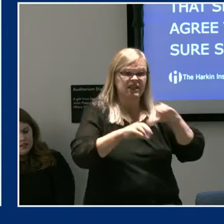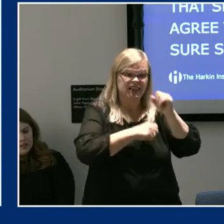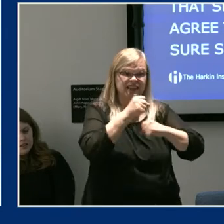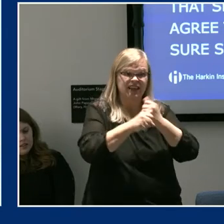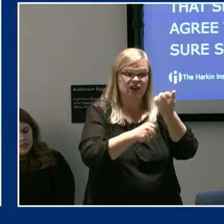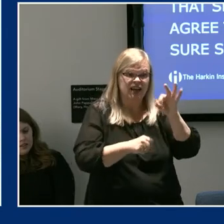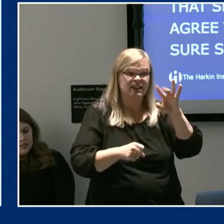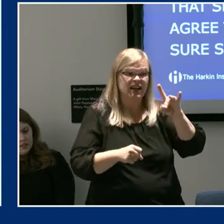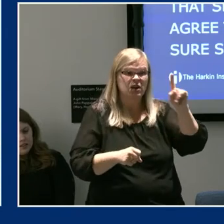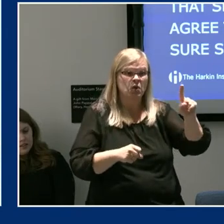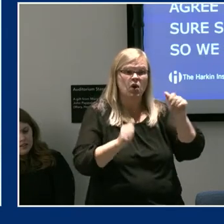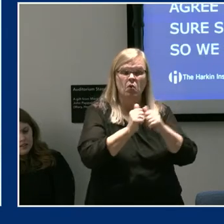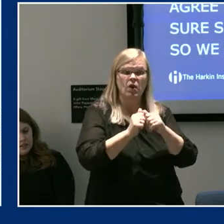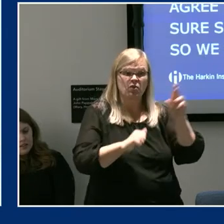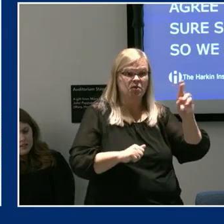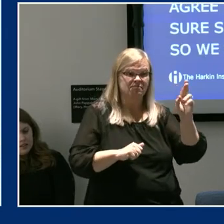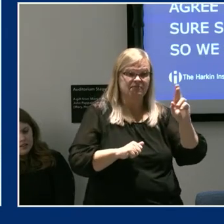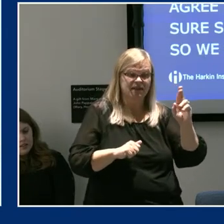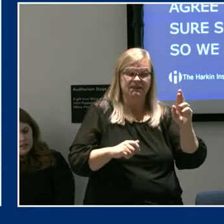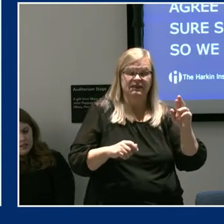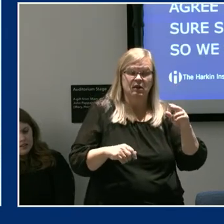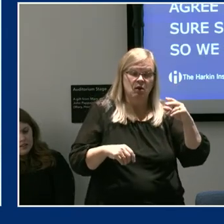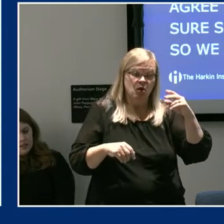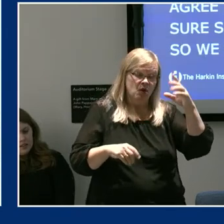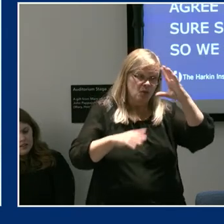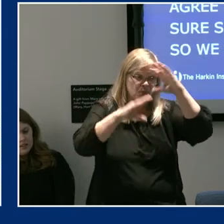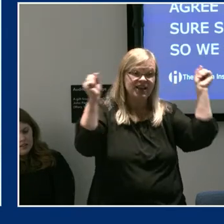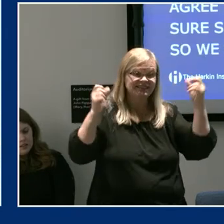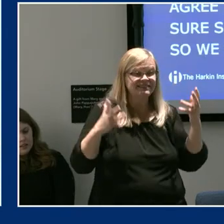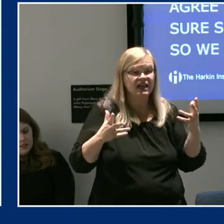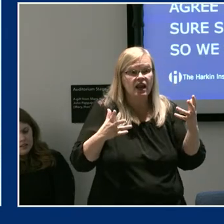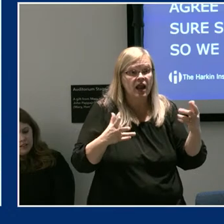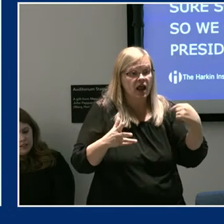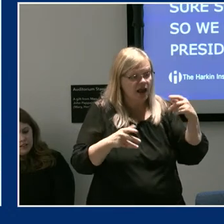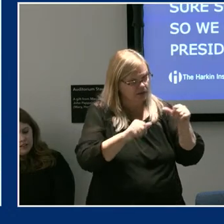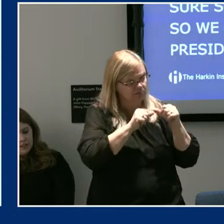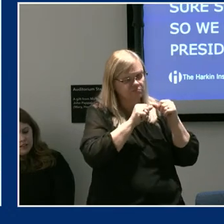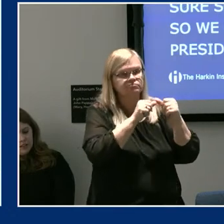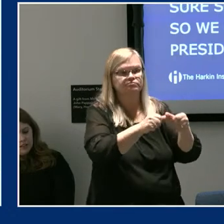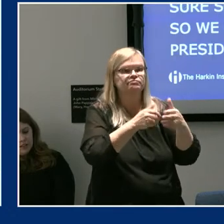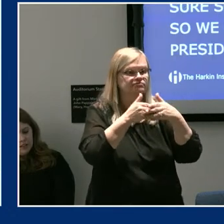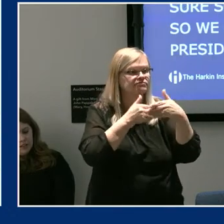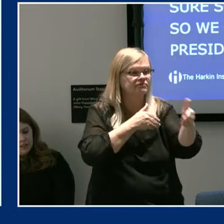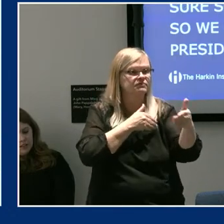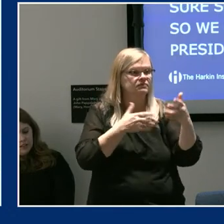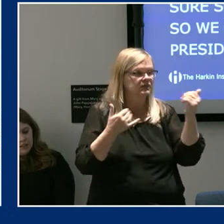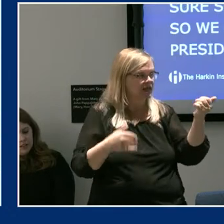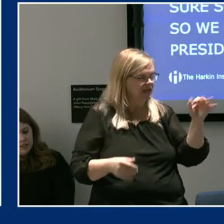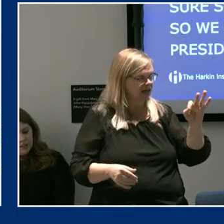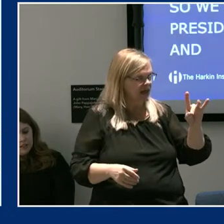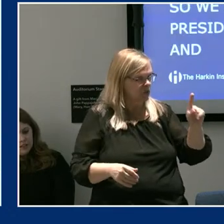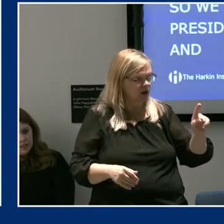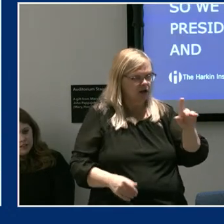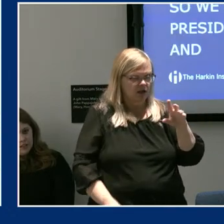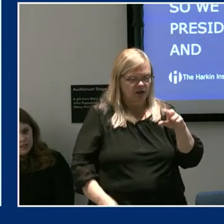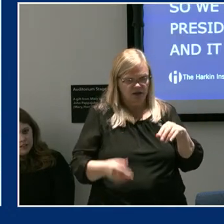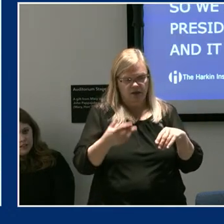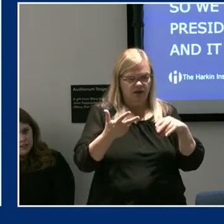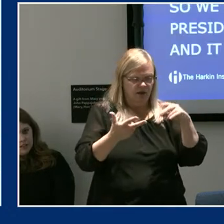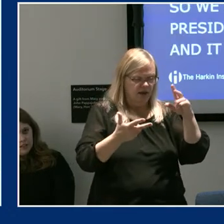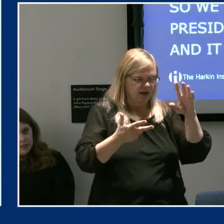conservative president, signed it. That was 1981, and it extended that trust fund. Well, let's see, 81, 91, 01,